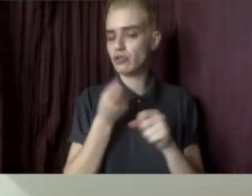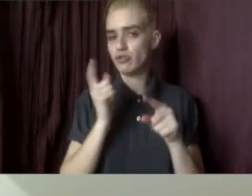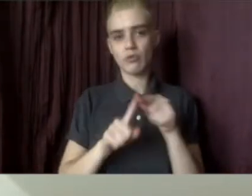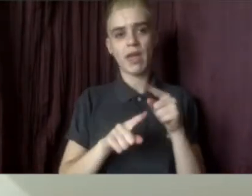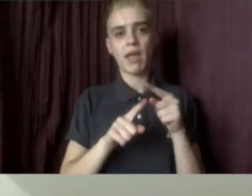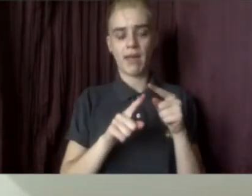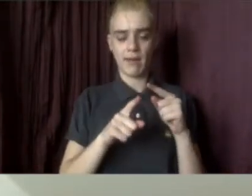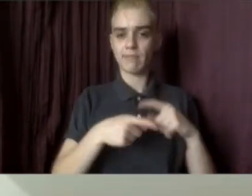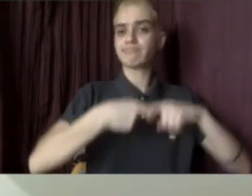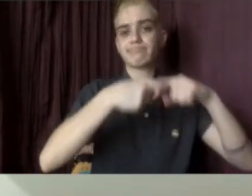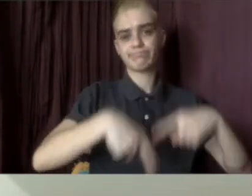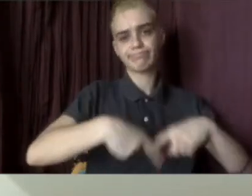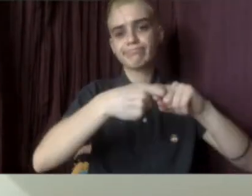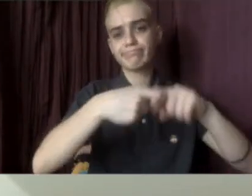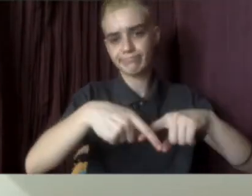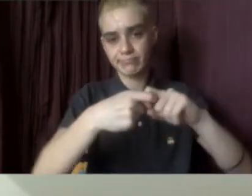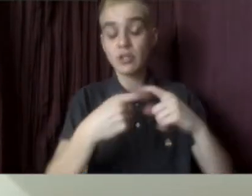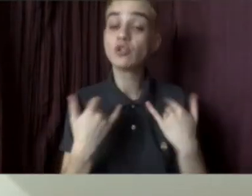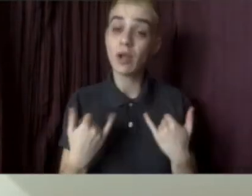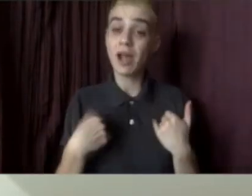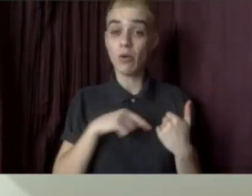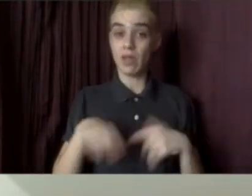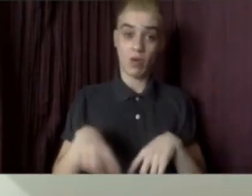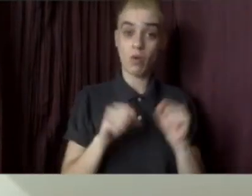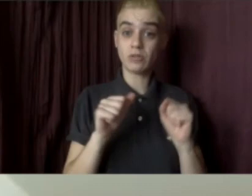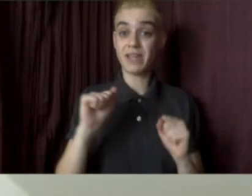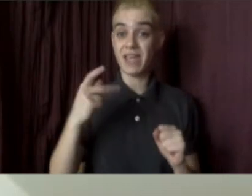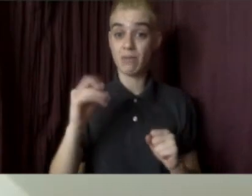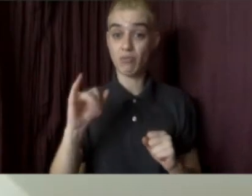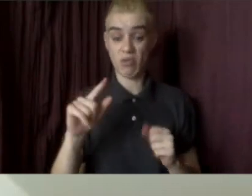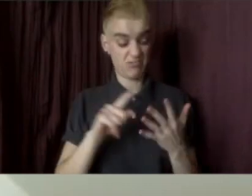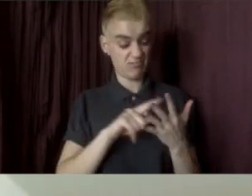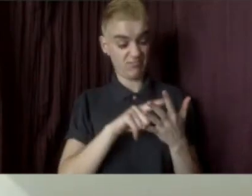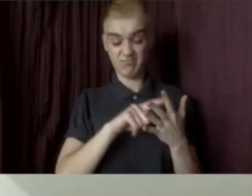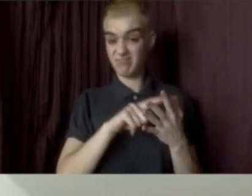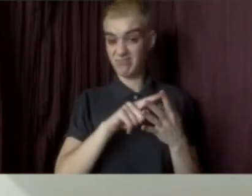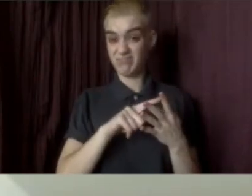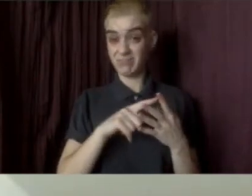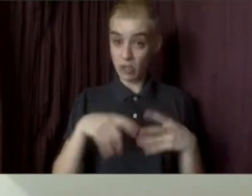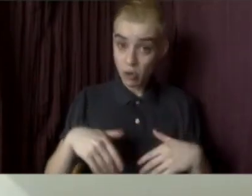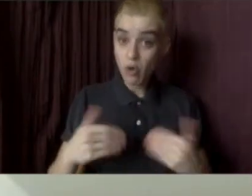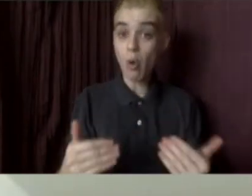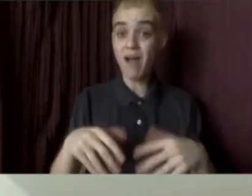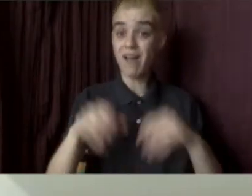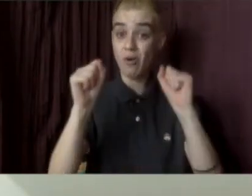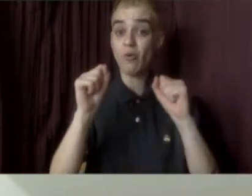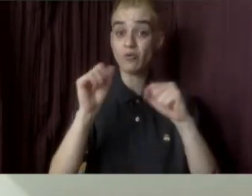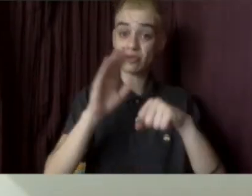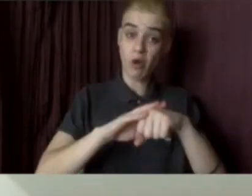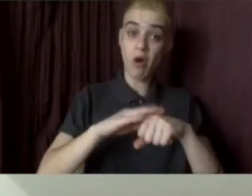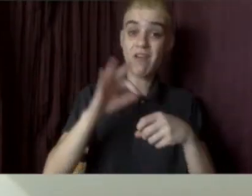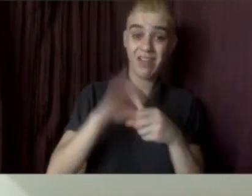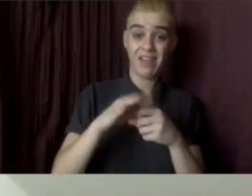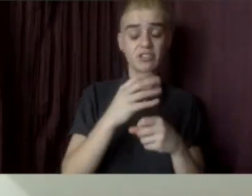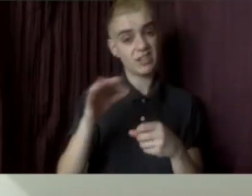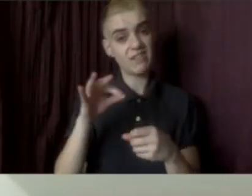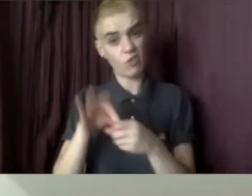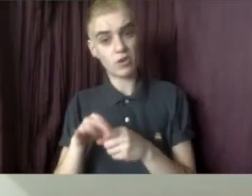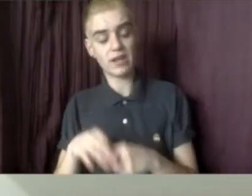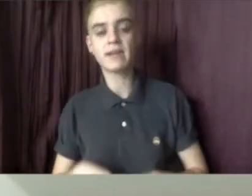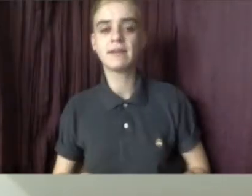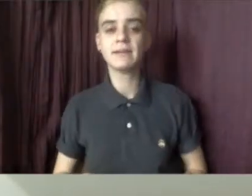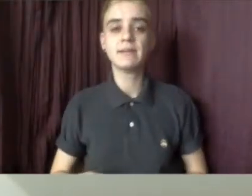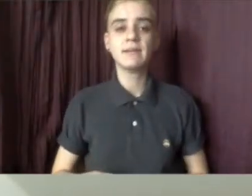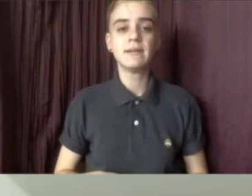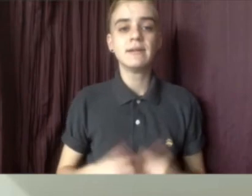these items is now. So I'm hoping everyone who's listened feels inspired, feels equipped to take more action and